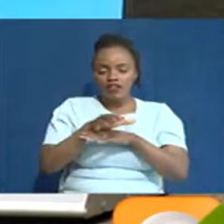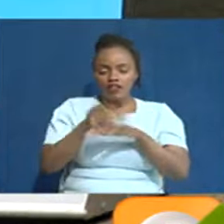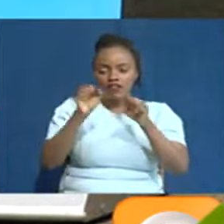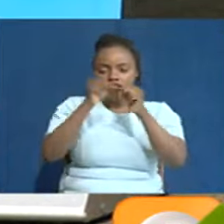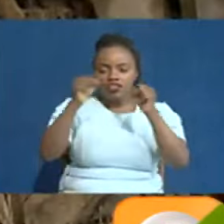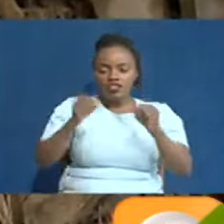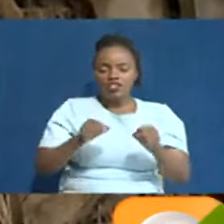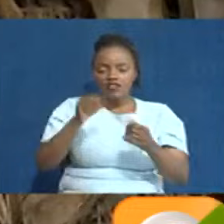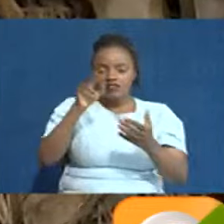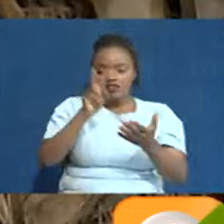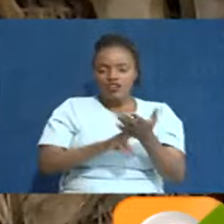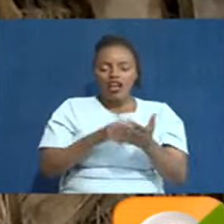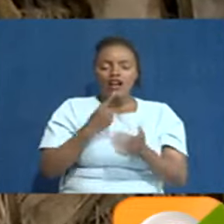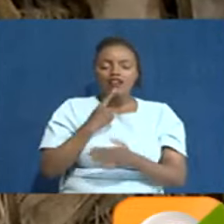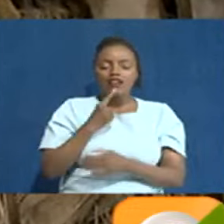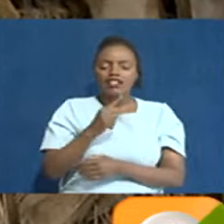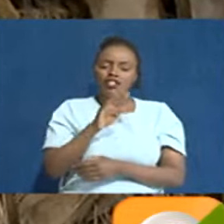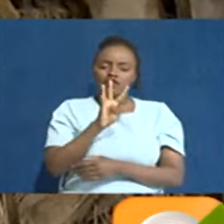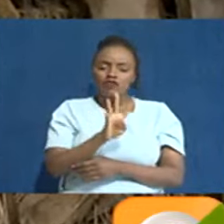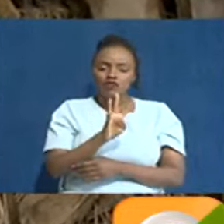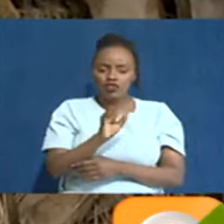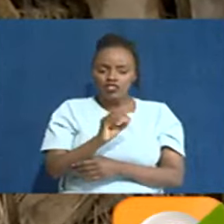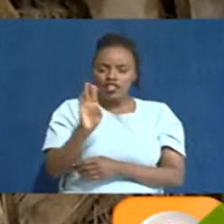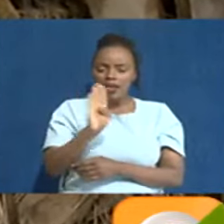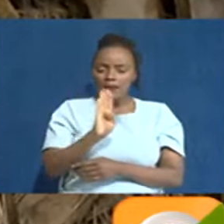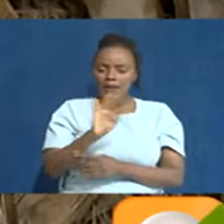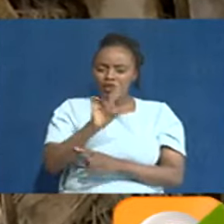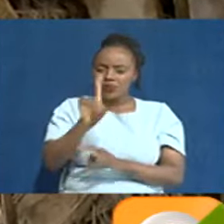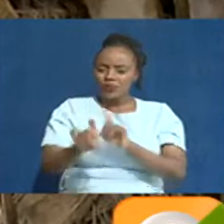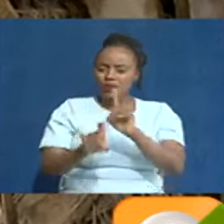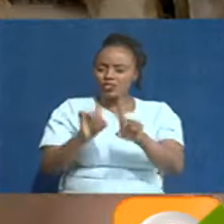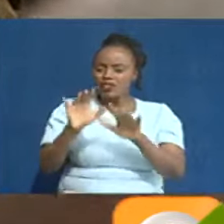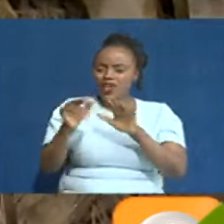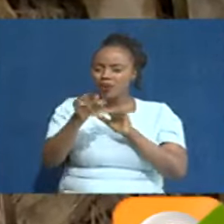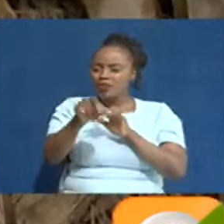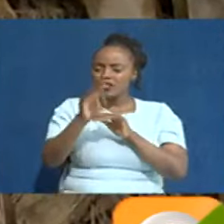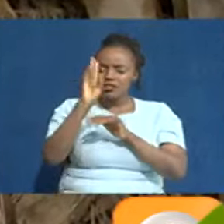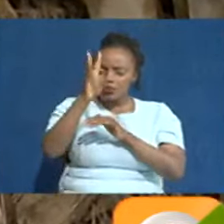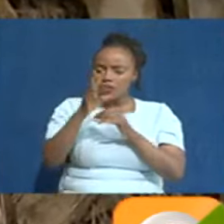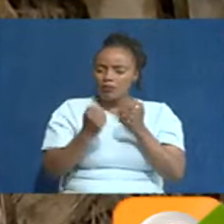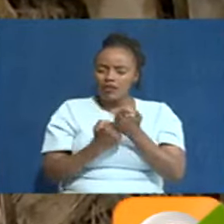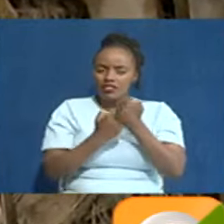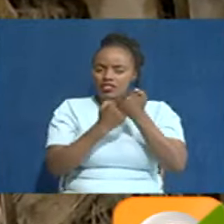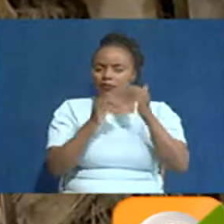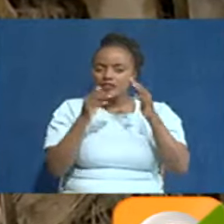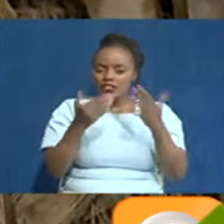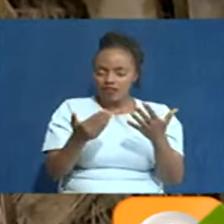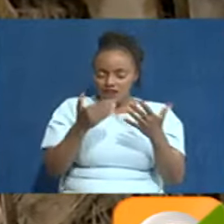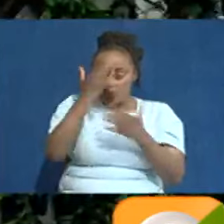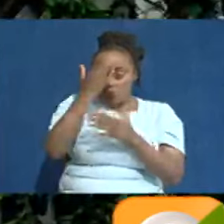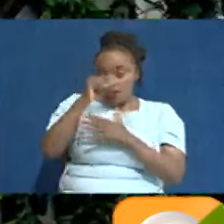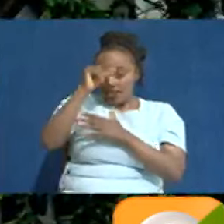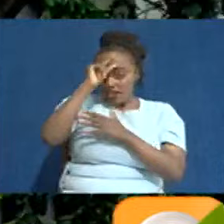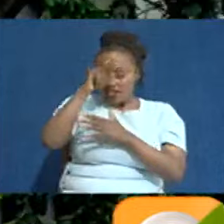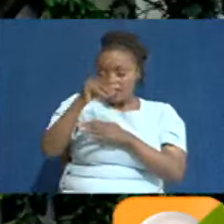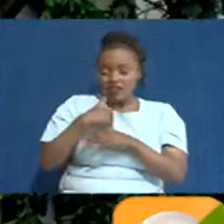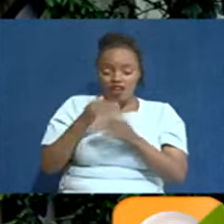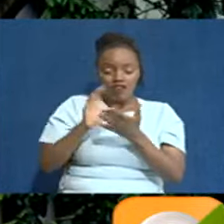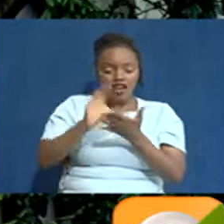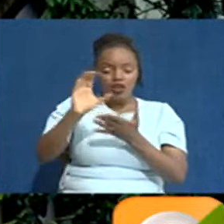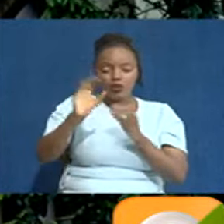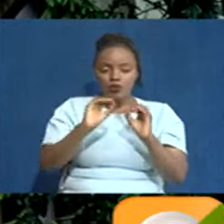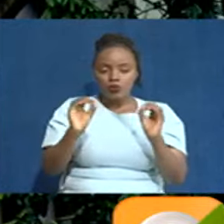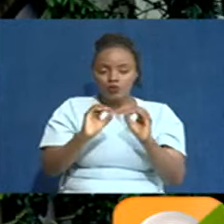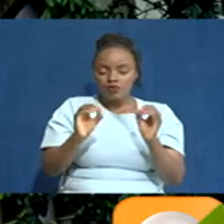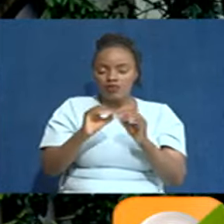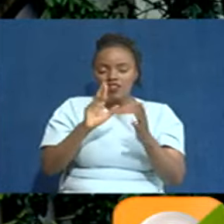system valued at 104 billion shillings, there are questions as to how that will be financed, given that the government has not allocated the